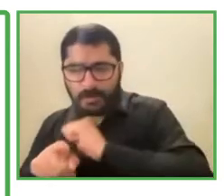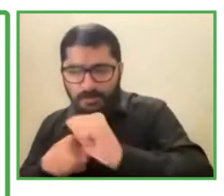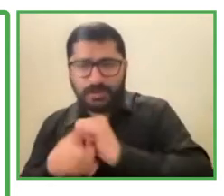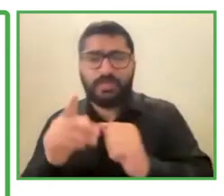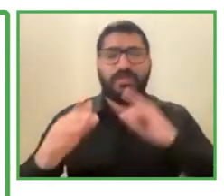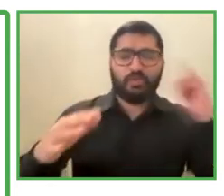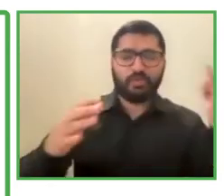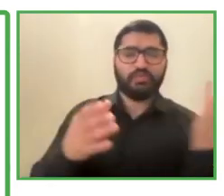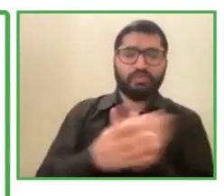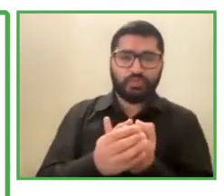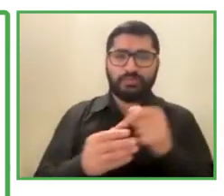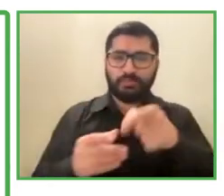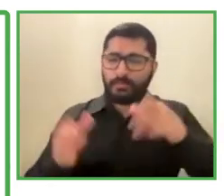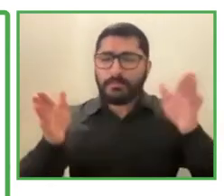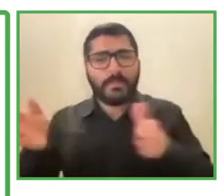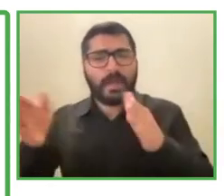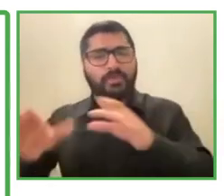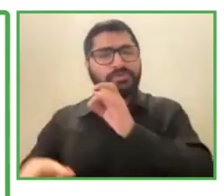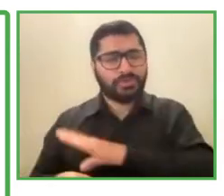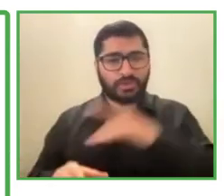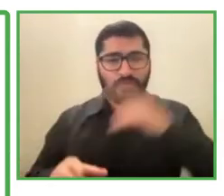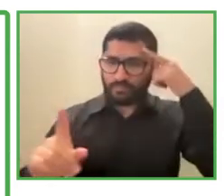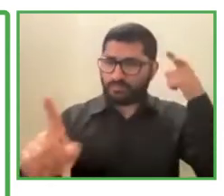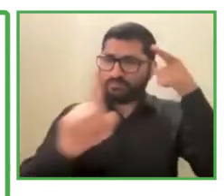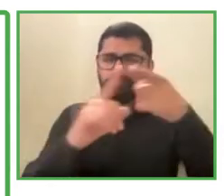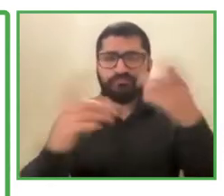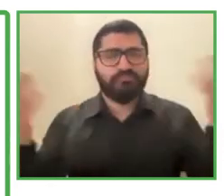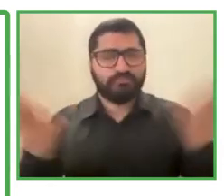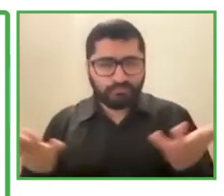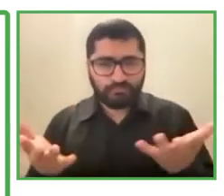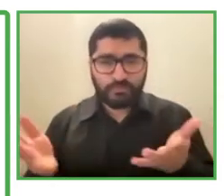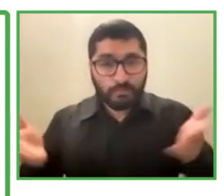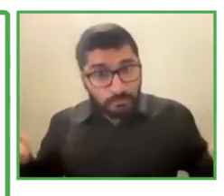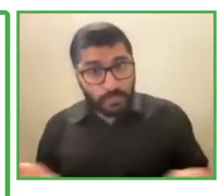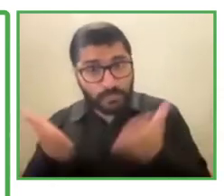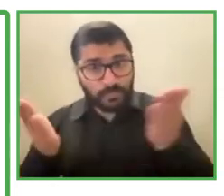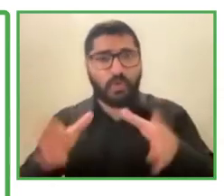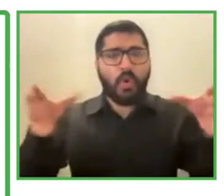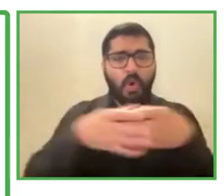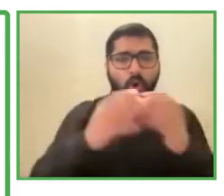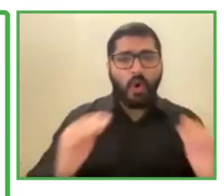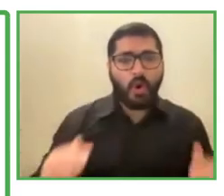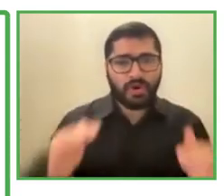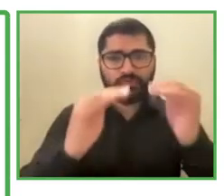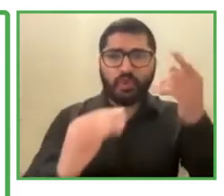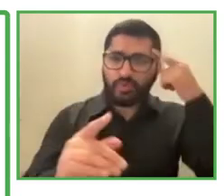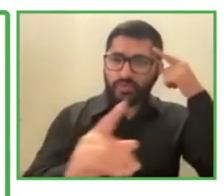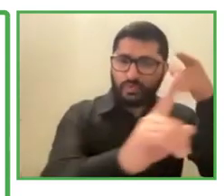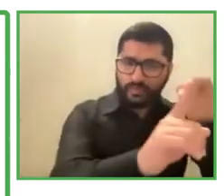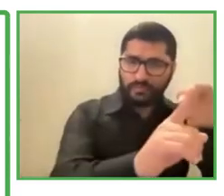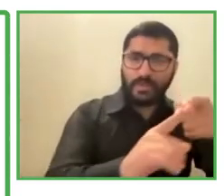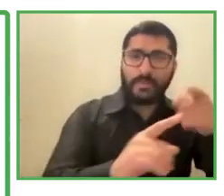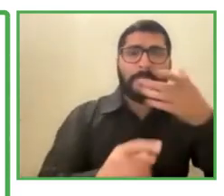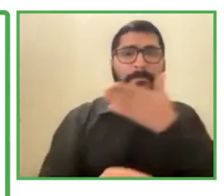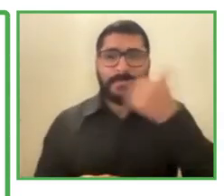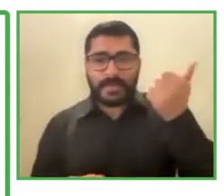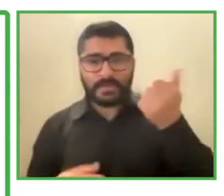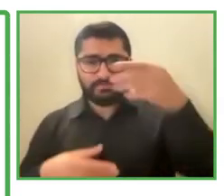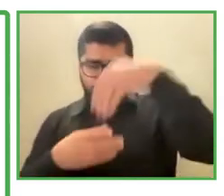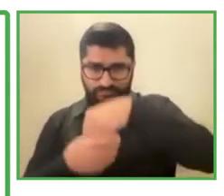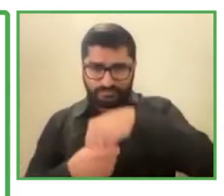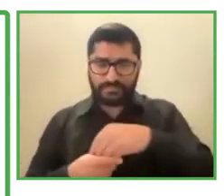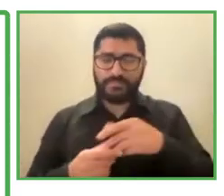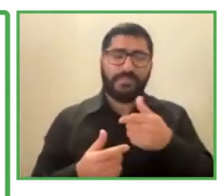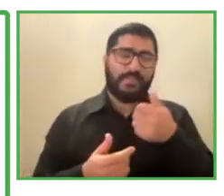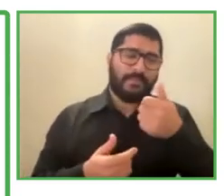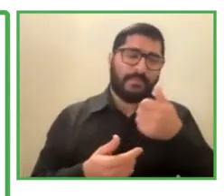processes. Pacto de Productividad Chile is an initiative promoted by the Descúbreme Foundation, which has public-private alliances nationwide and